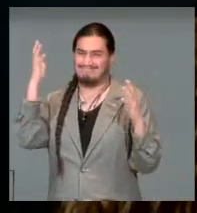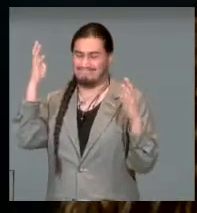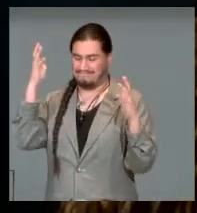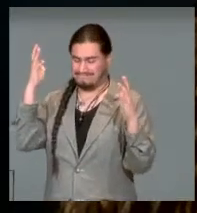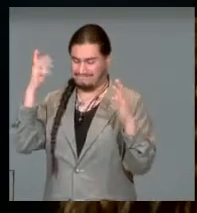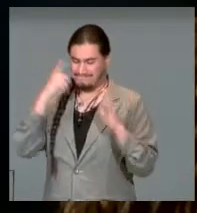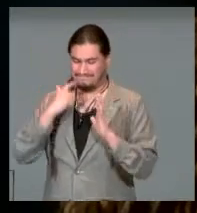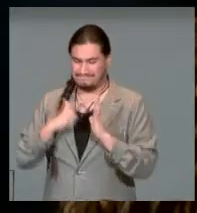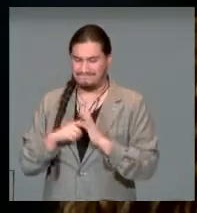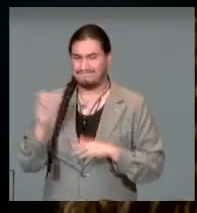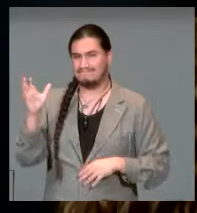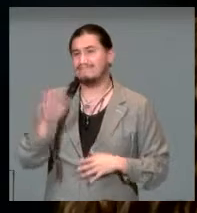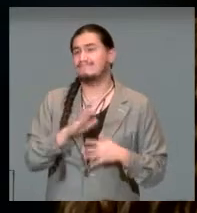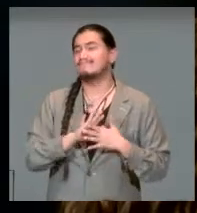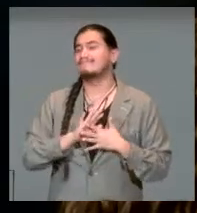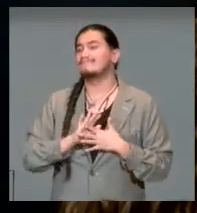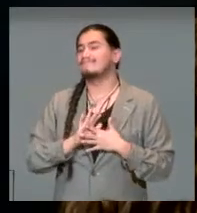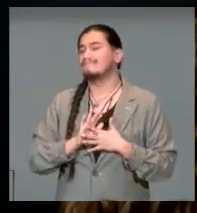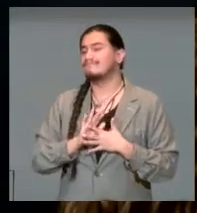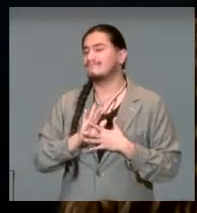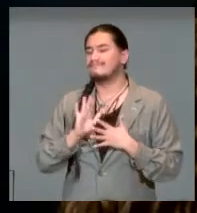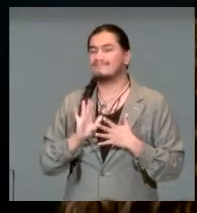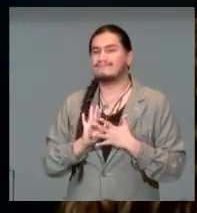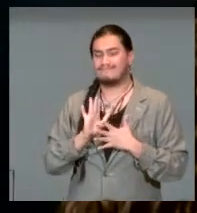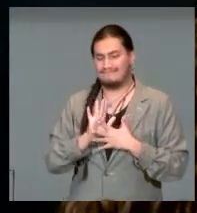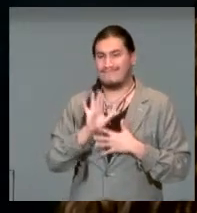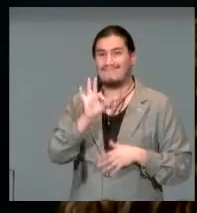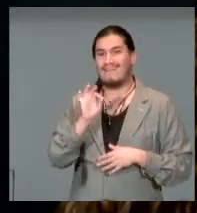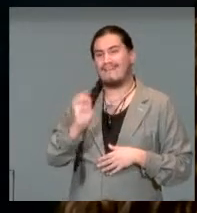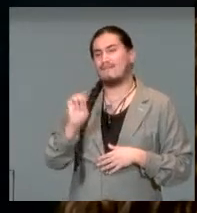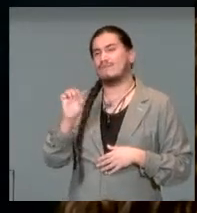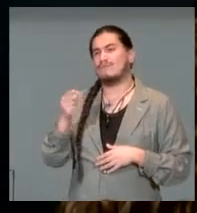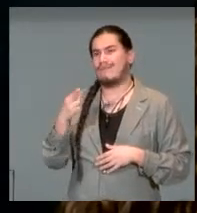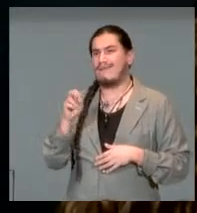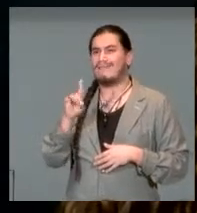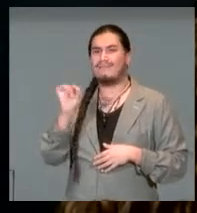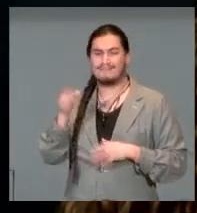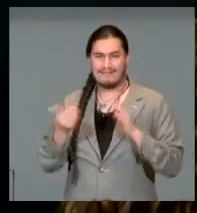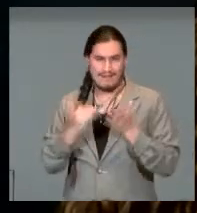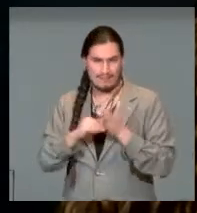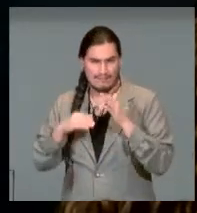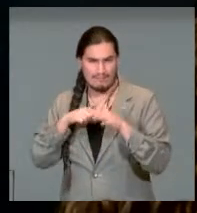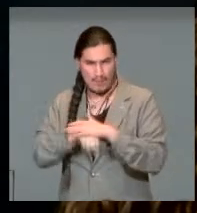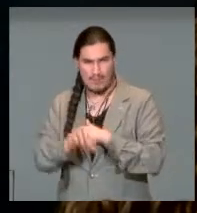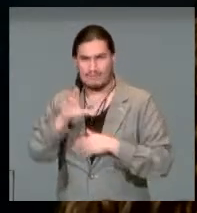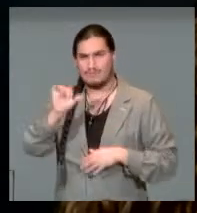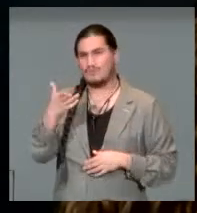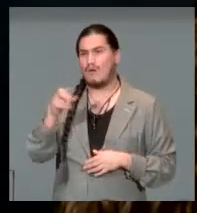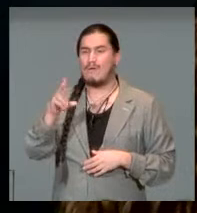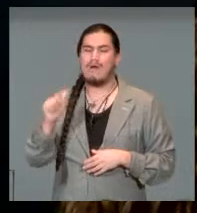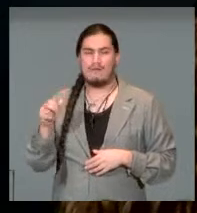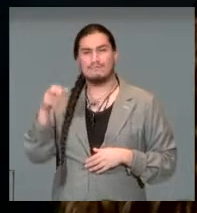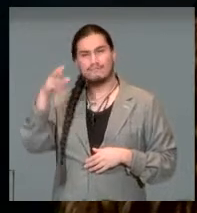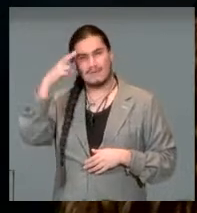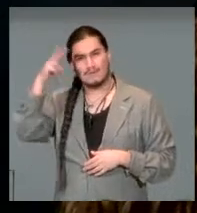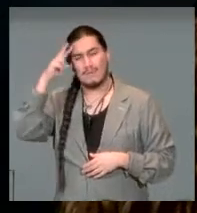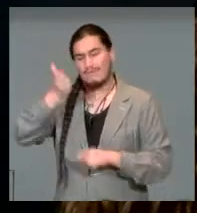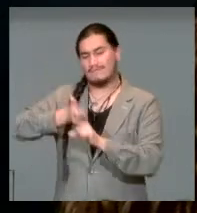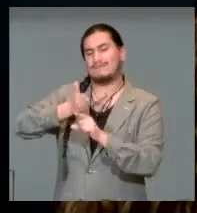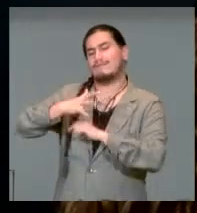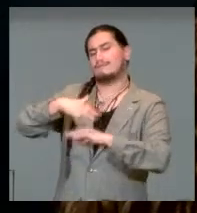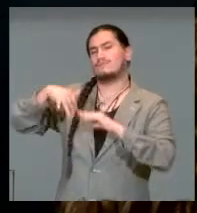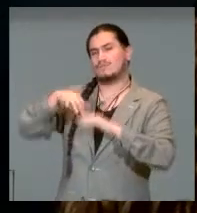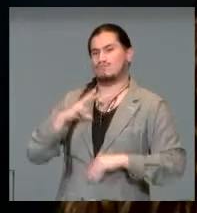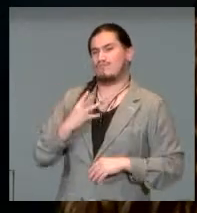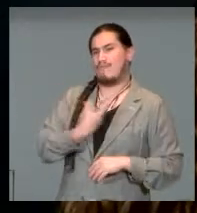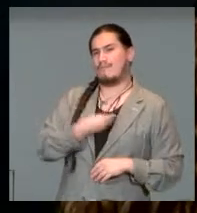Thank you. And Faye Hernandez, again born in Chihuahua, Mexico, is a diasporic, indigenous,